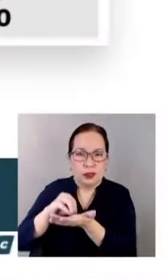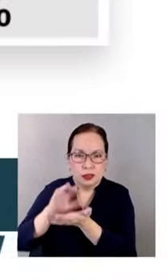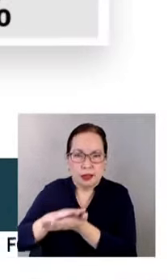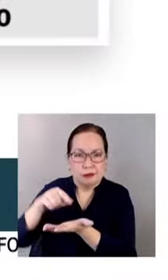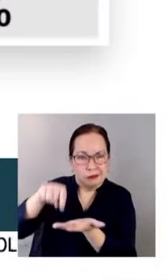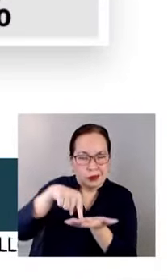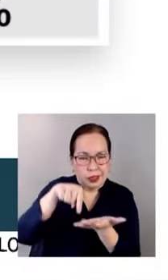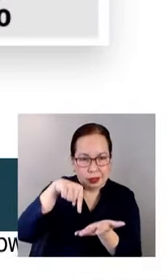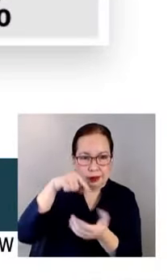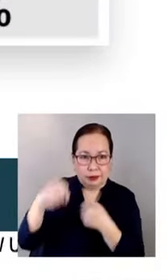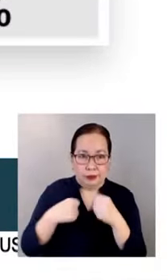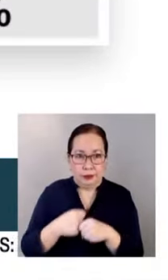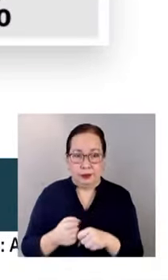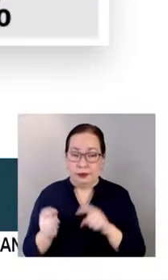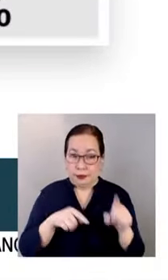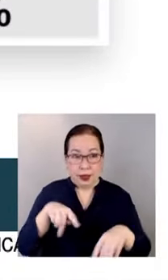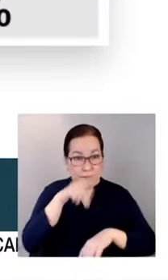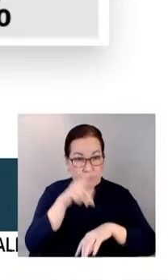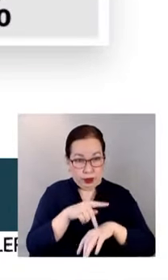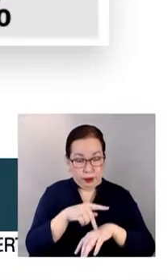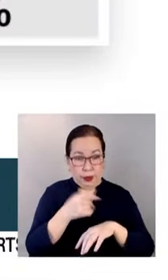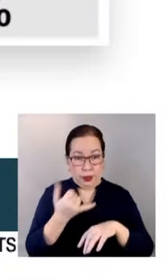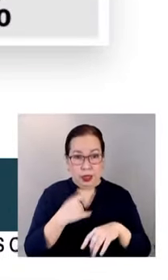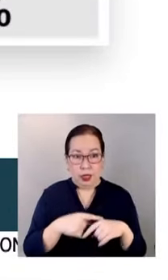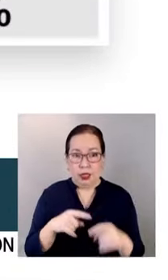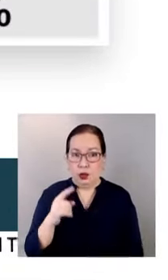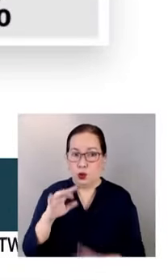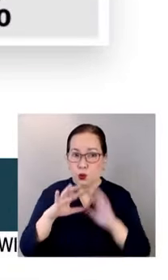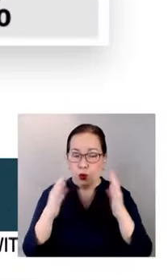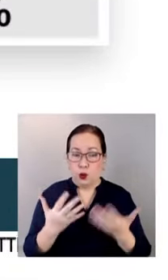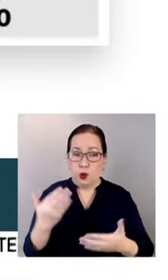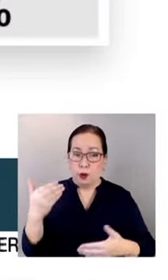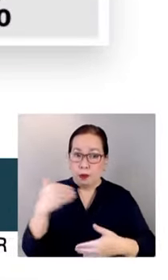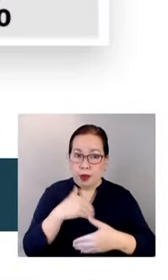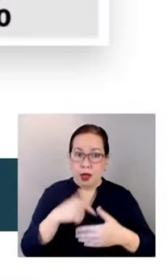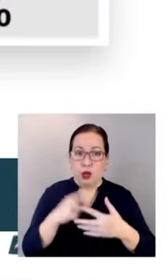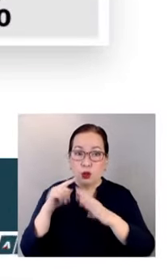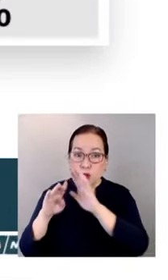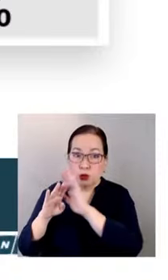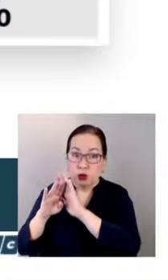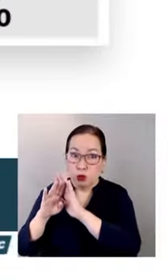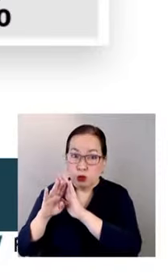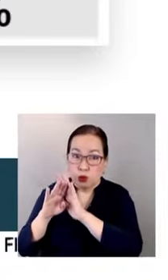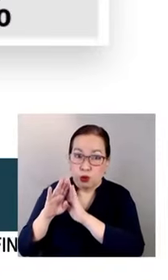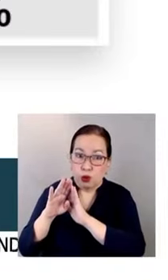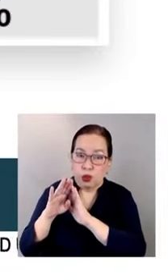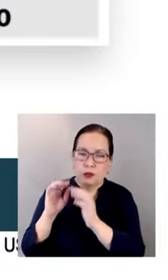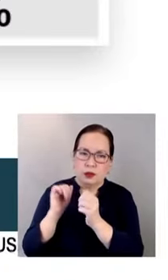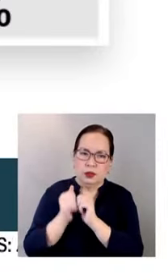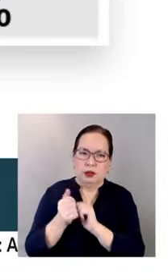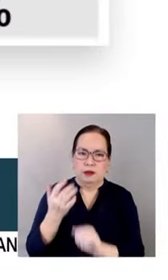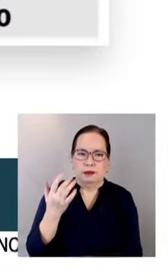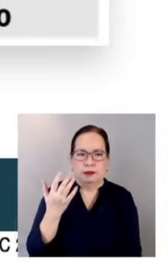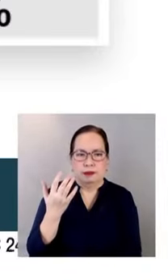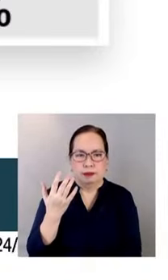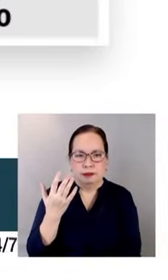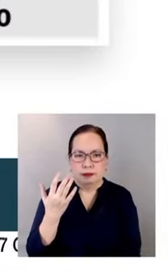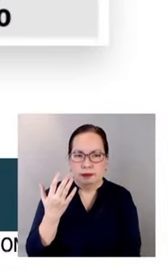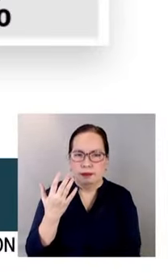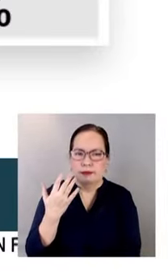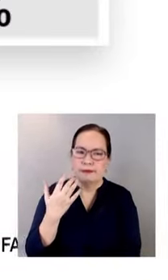For the Philippines, the World Bank slashed its 2023 growth forecast by 0.2 points, citing broad-based weakness in the